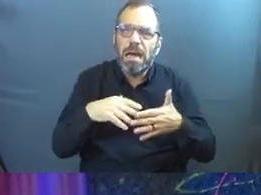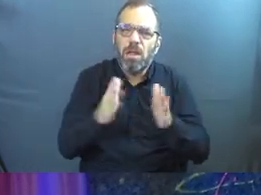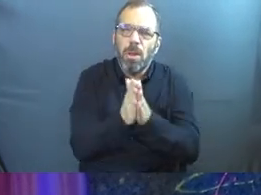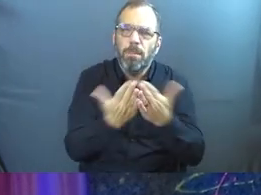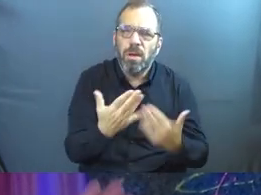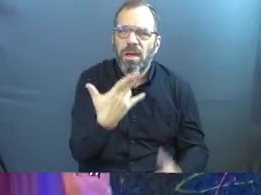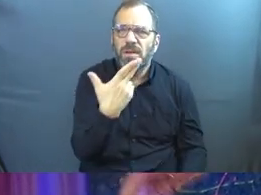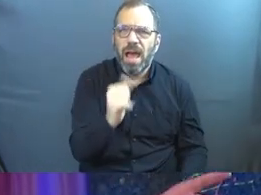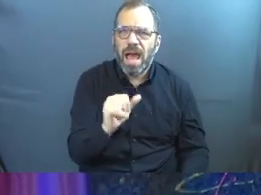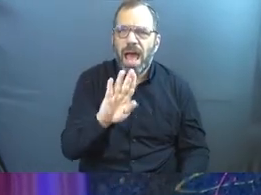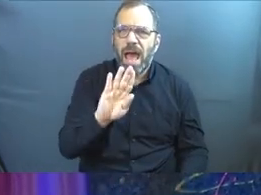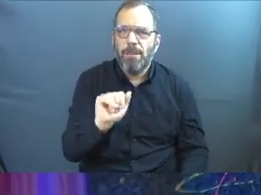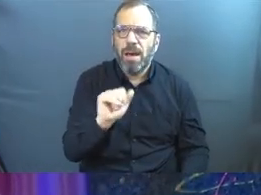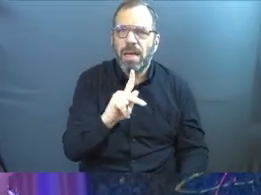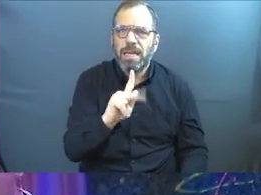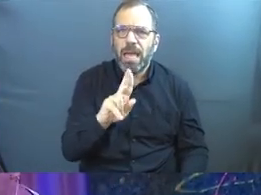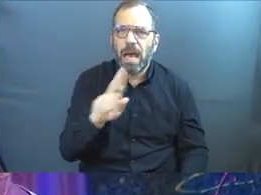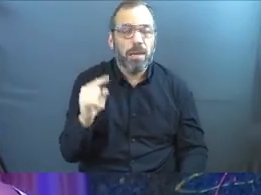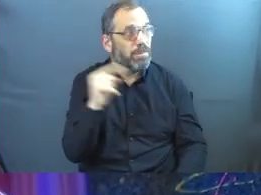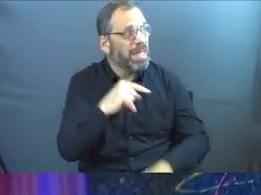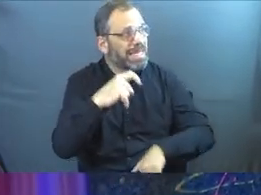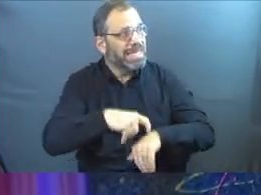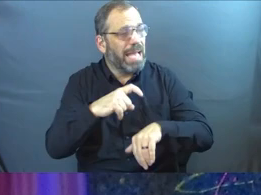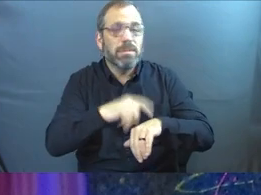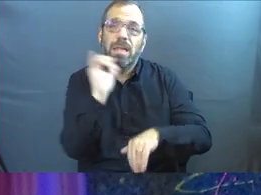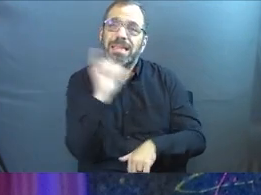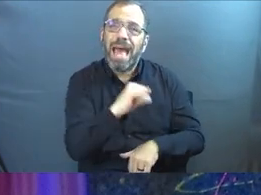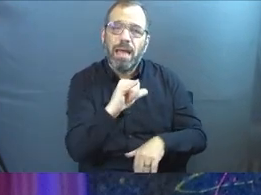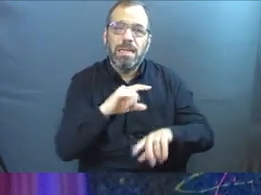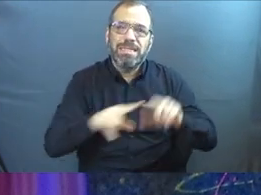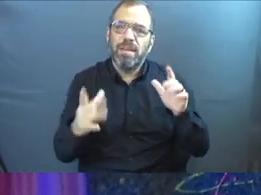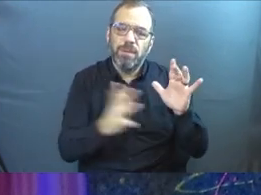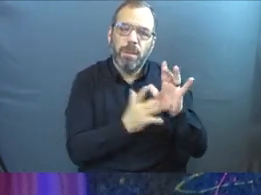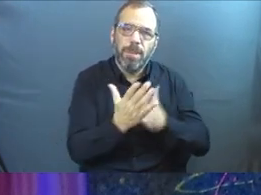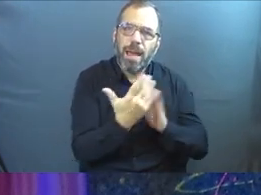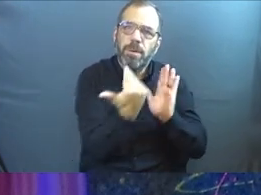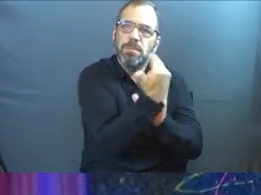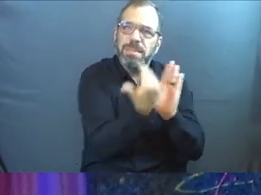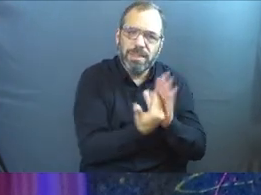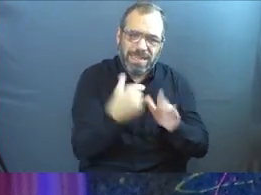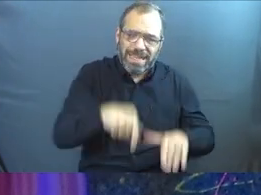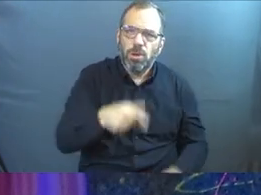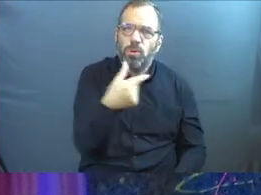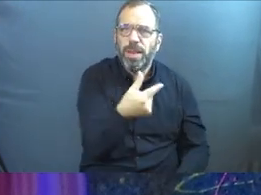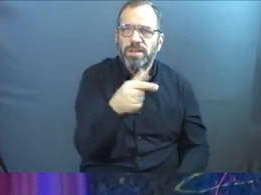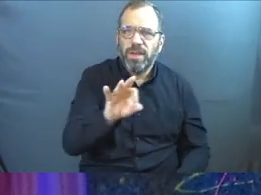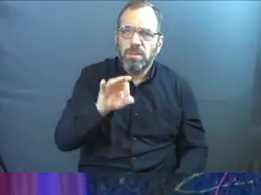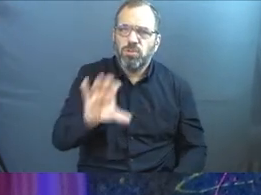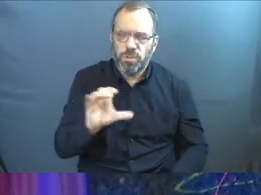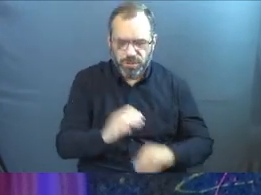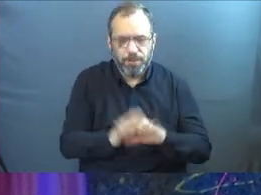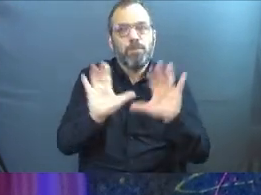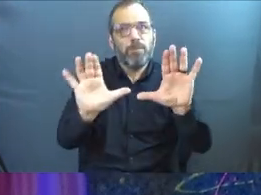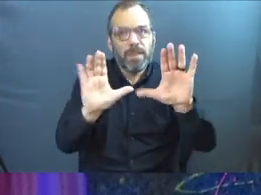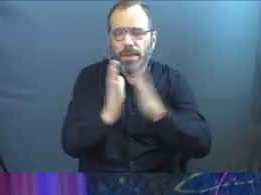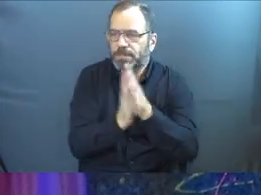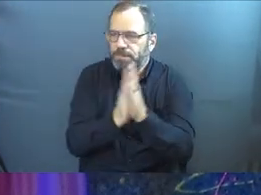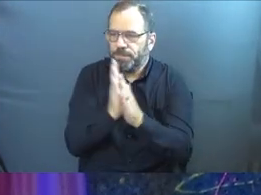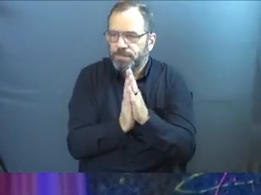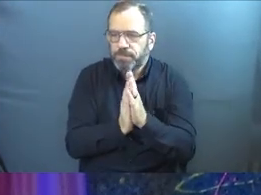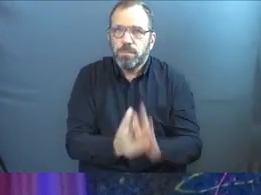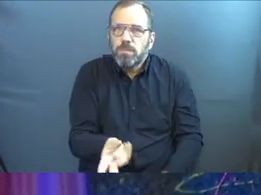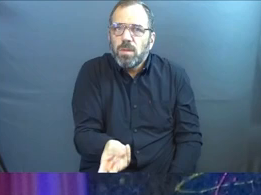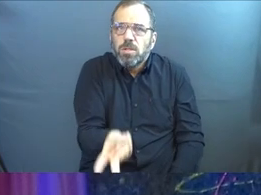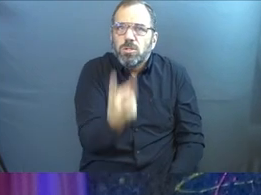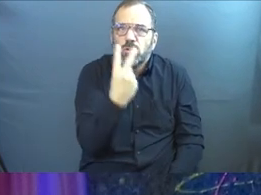Habakkuk together. So here's a quick slide of the times that we have done different Bible series at Grace Fellowship Church. Now, we do